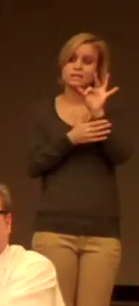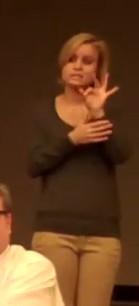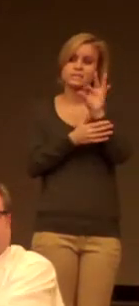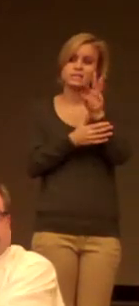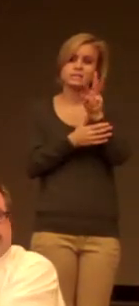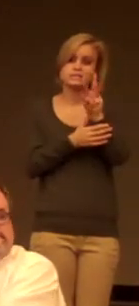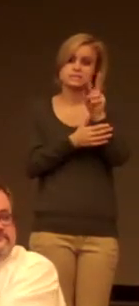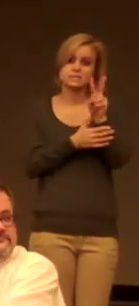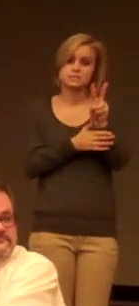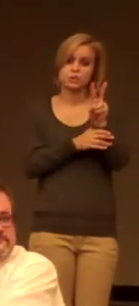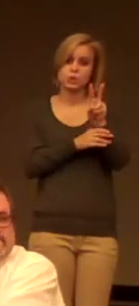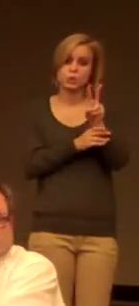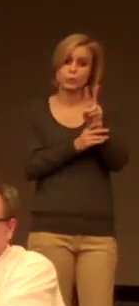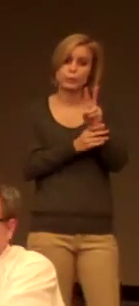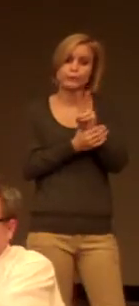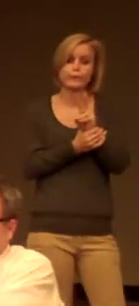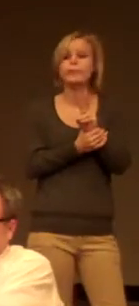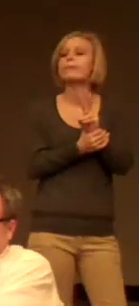1962,